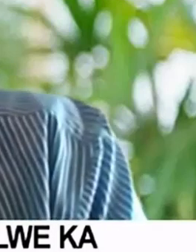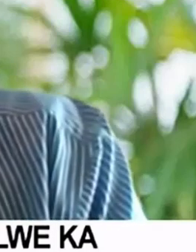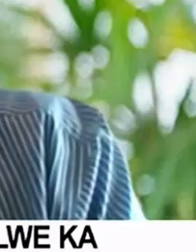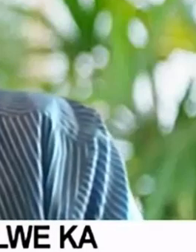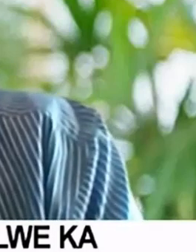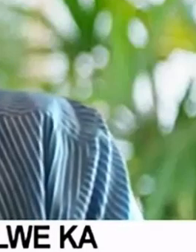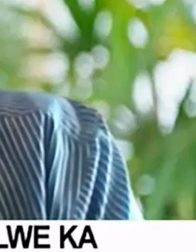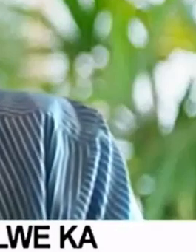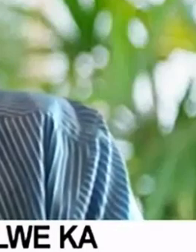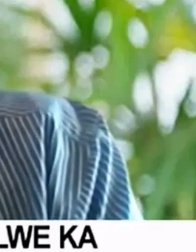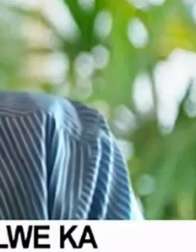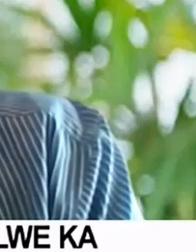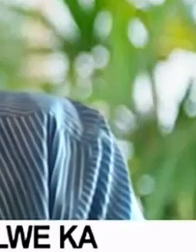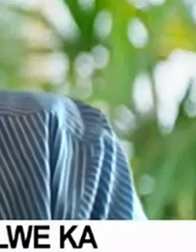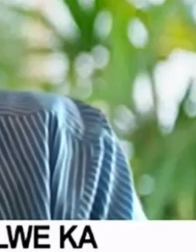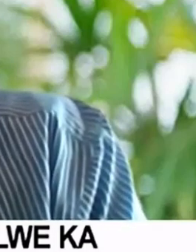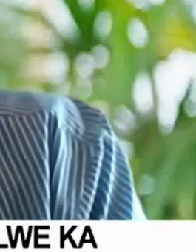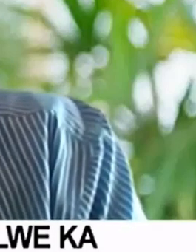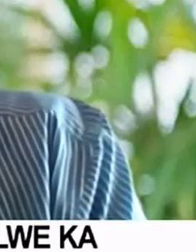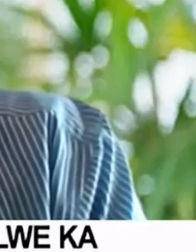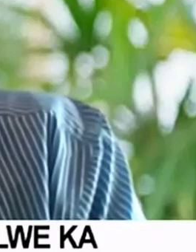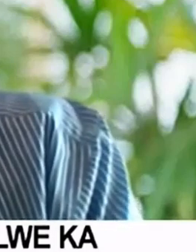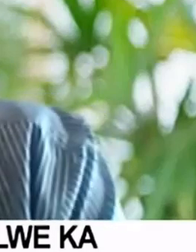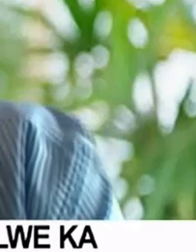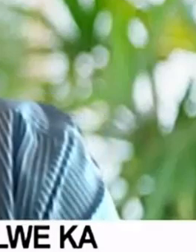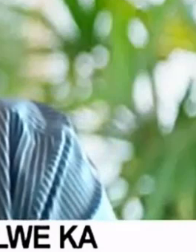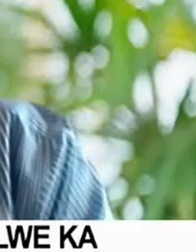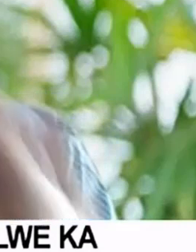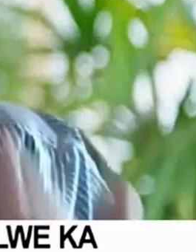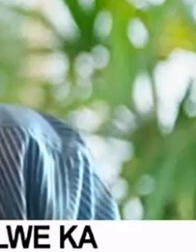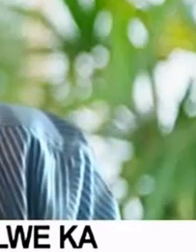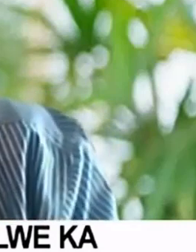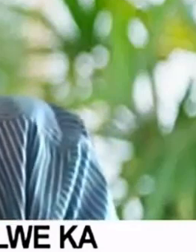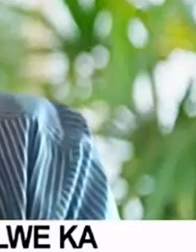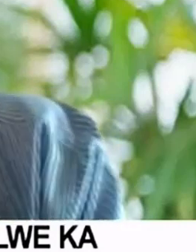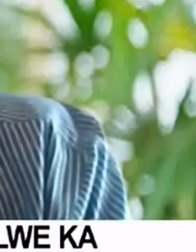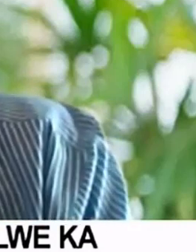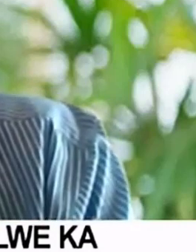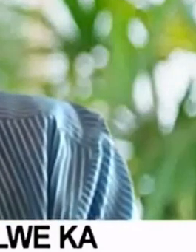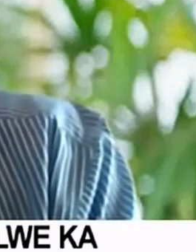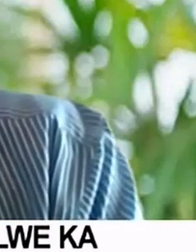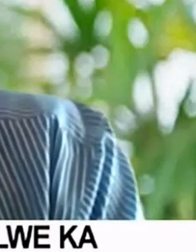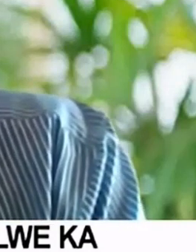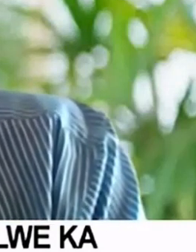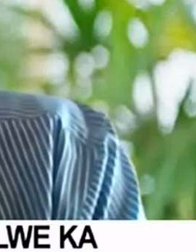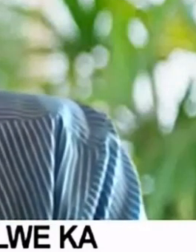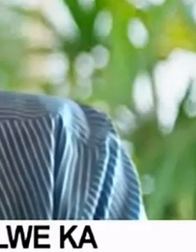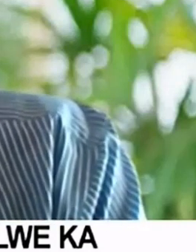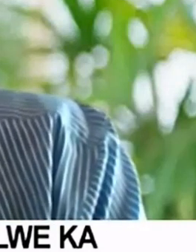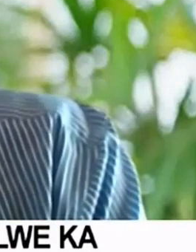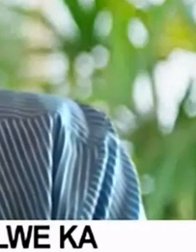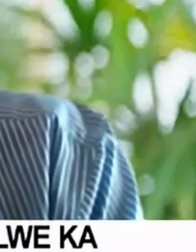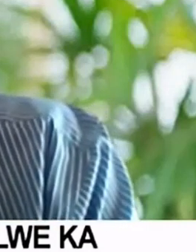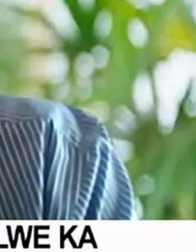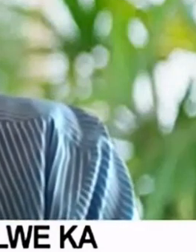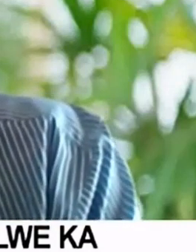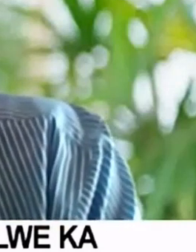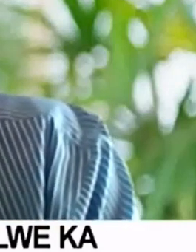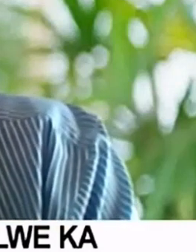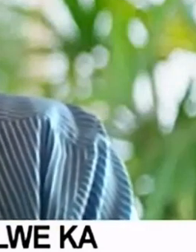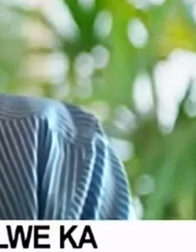see a lot of children in the classroom that have to adjust to new routines, but that have also experienced